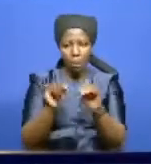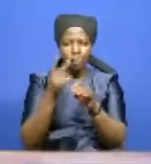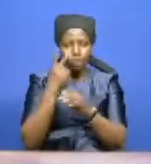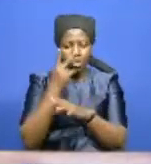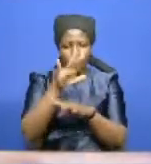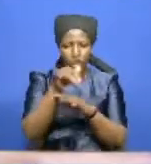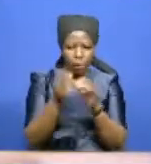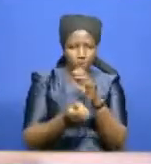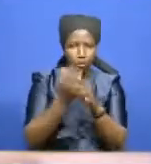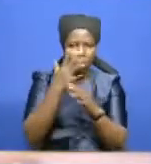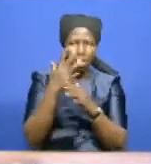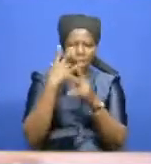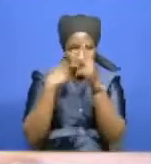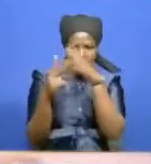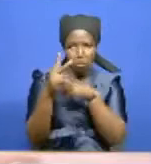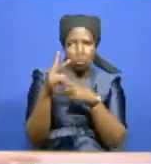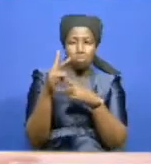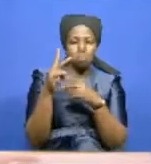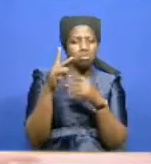this period?